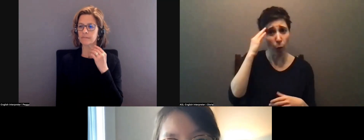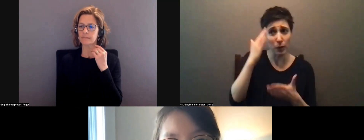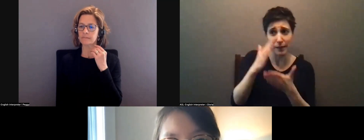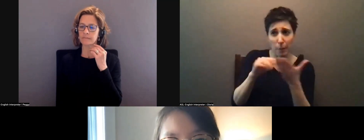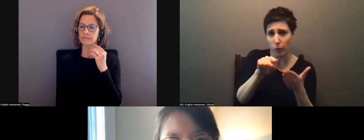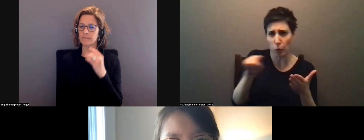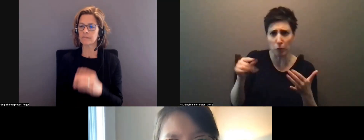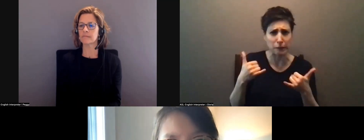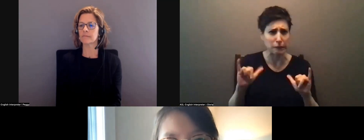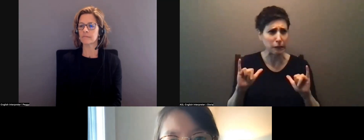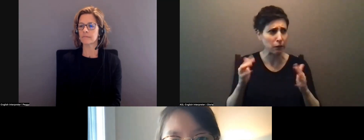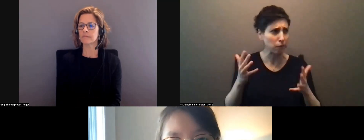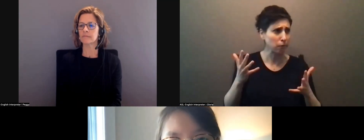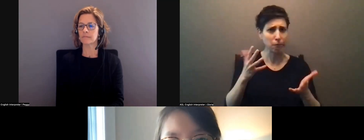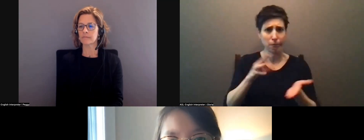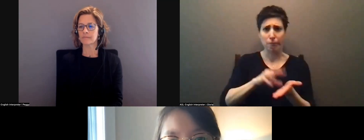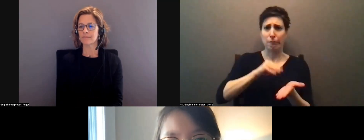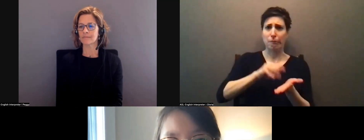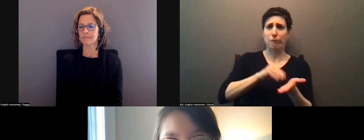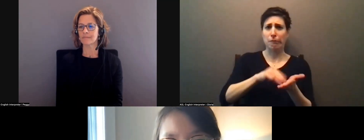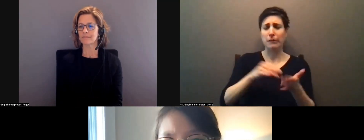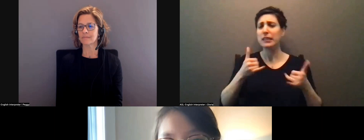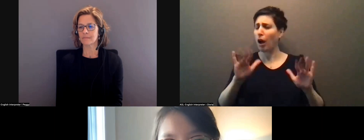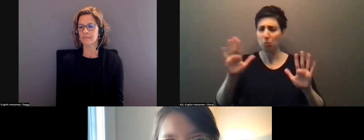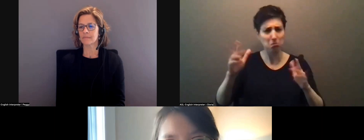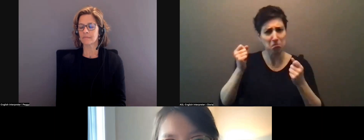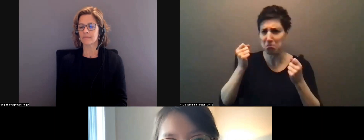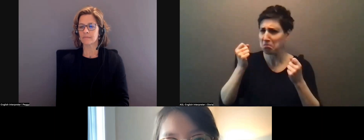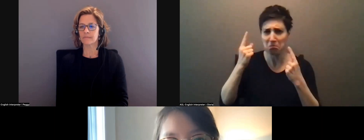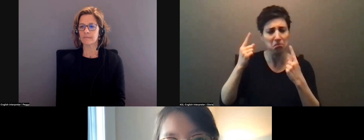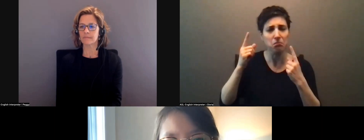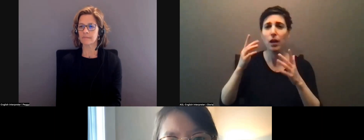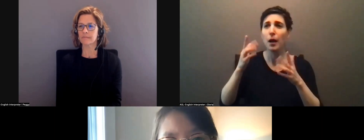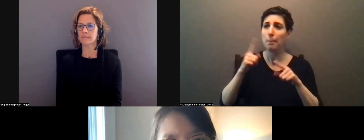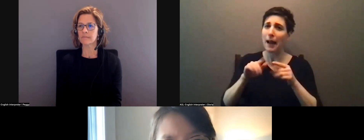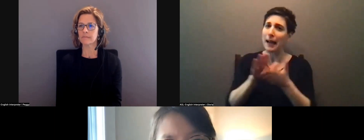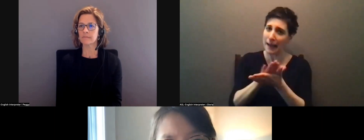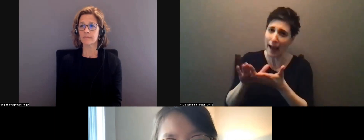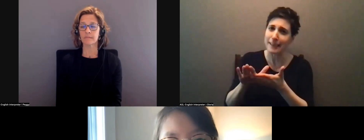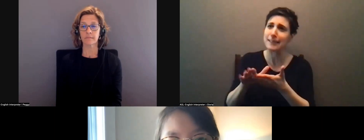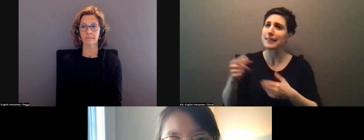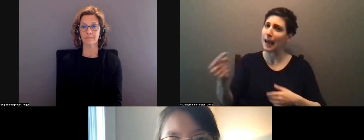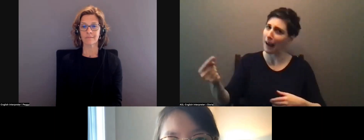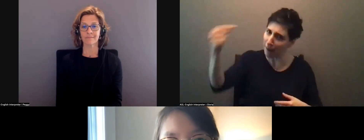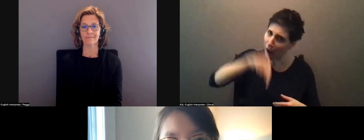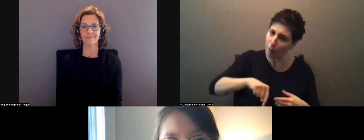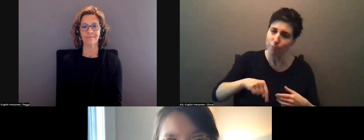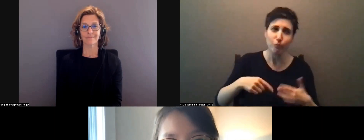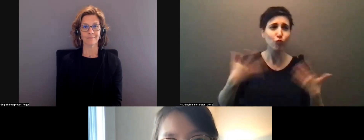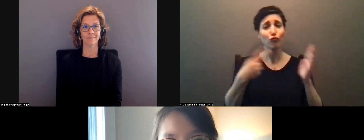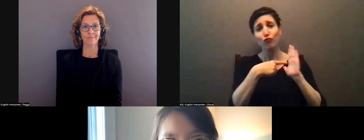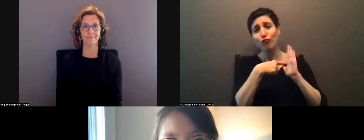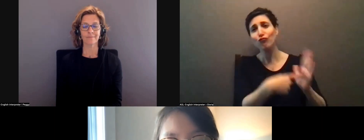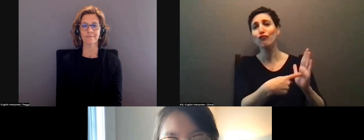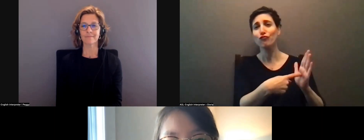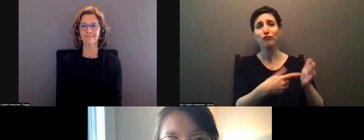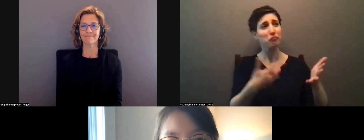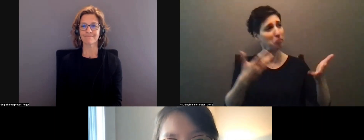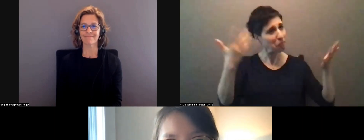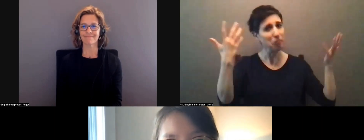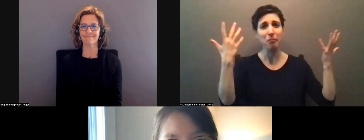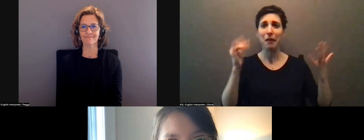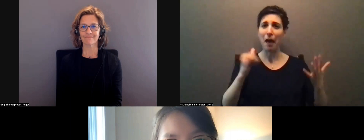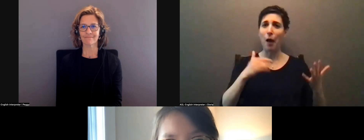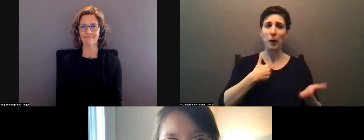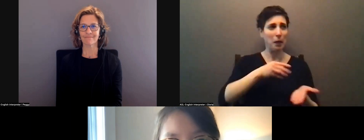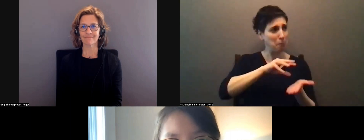very open to iteration and improvement, but it's so nice to see the openness and the transparency across the field, and